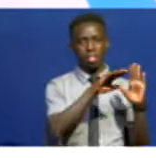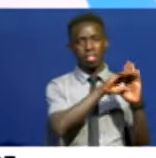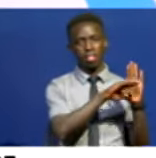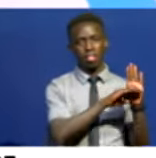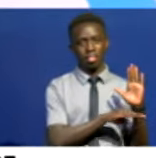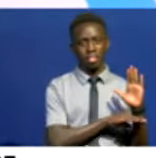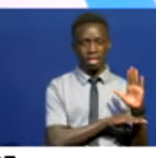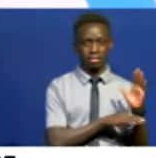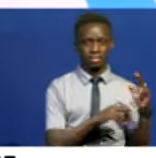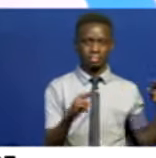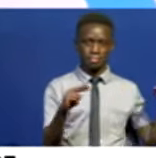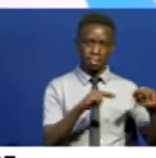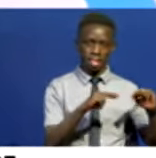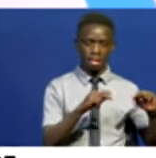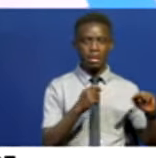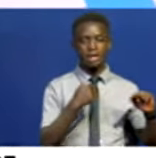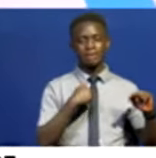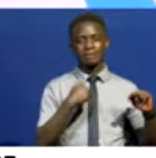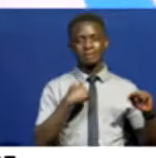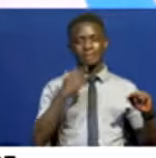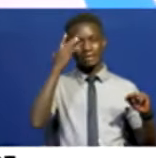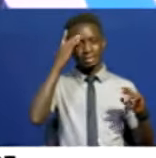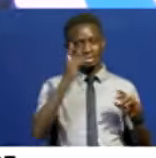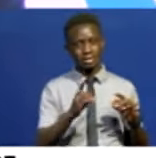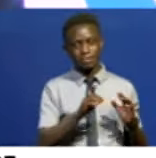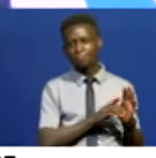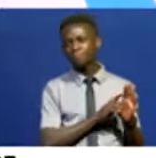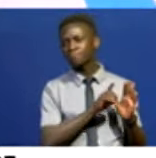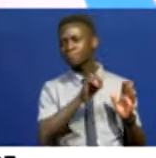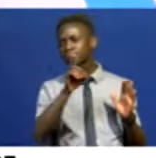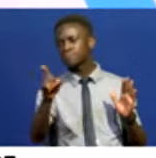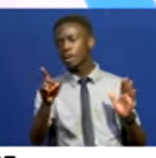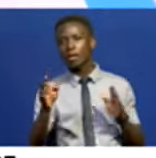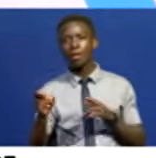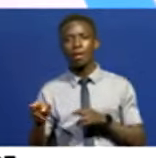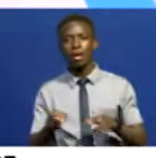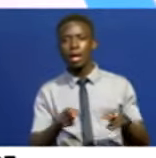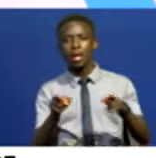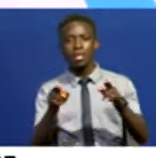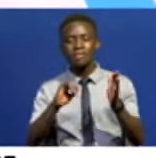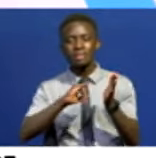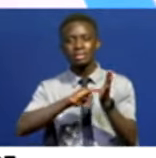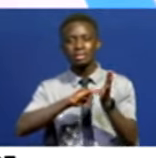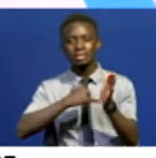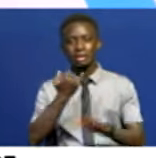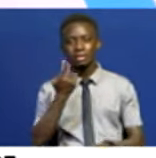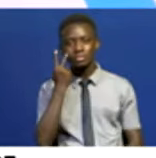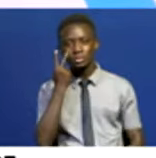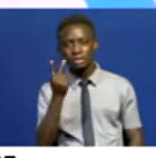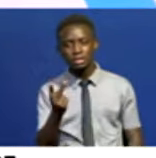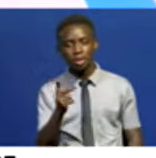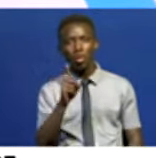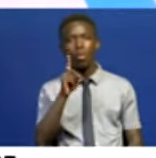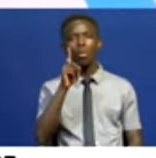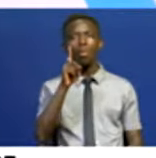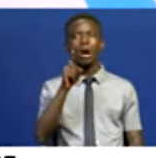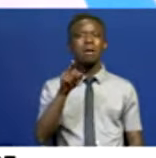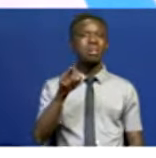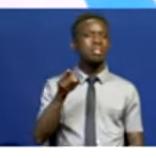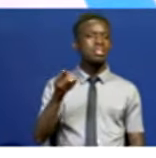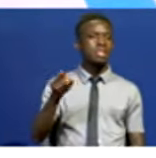deliberate decision to go all the way to the river just to see what one facility is